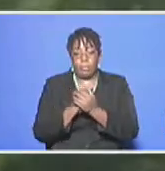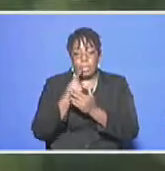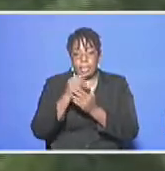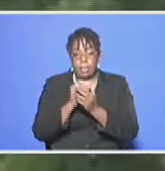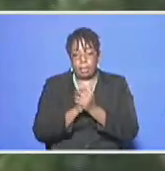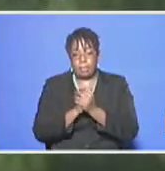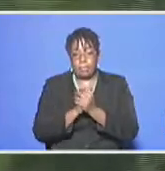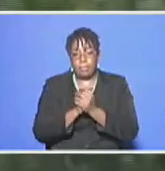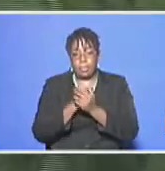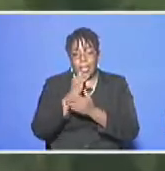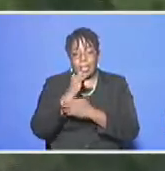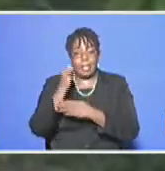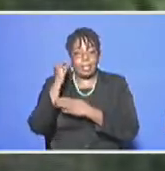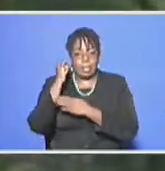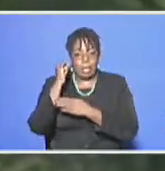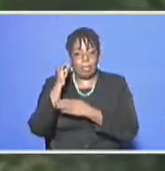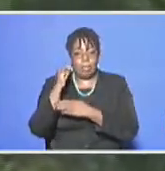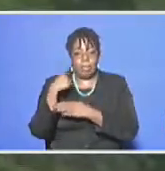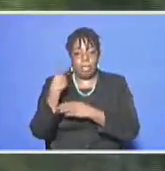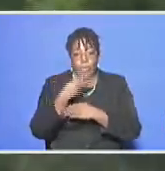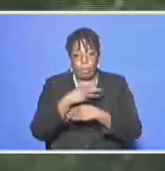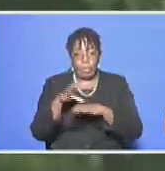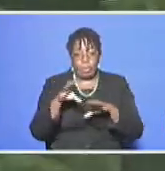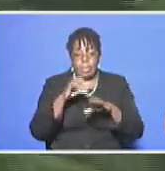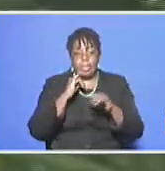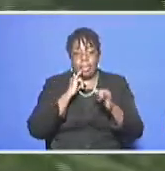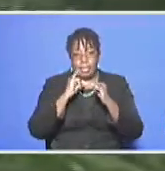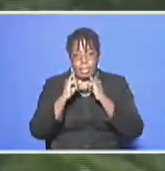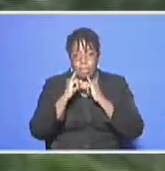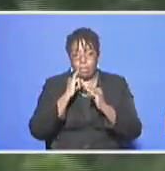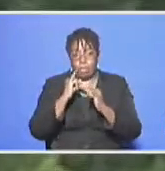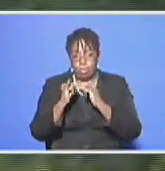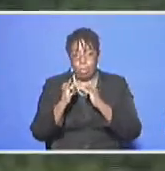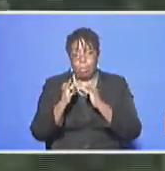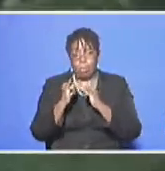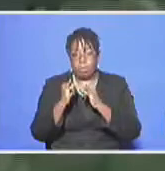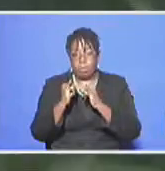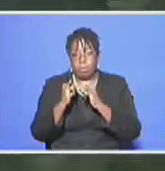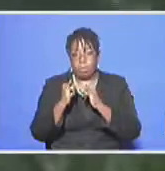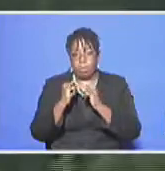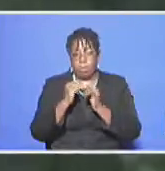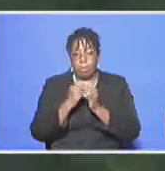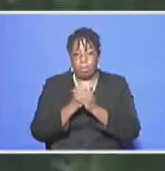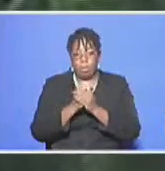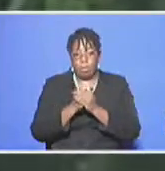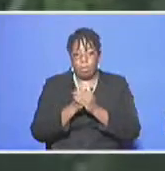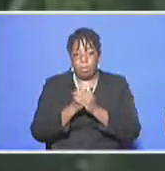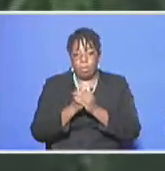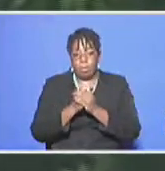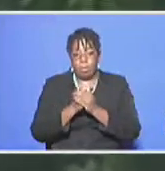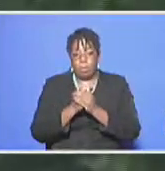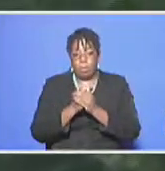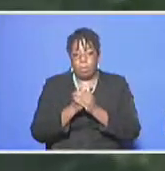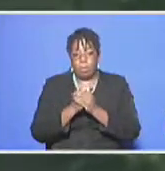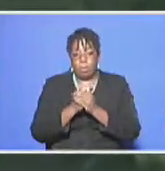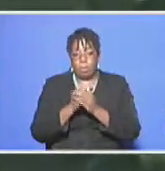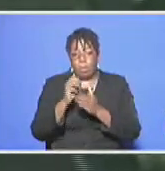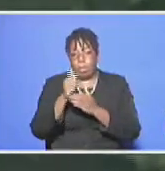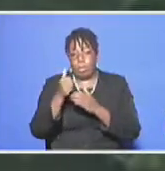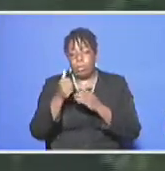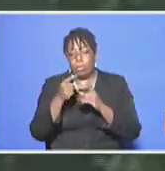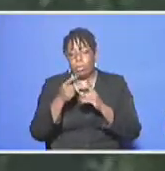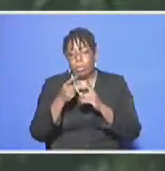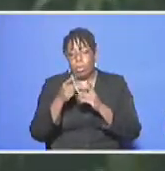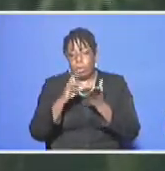Yesterday, we conducted an interview of the pilots that originally brought the aircraft into Treasure Key